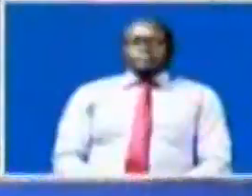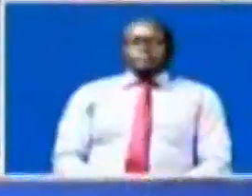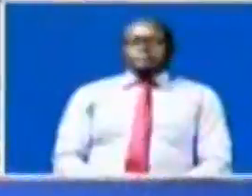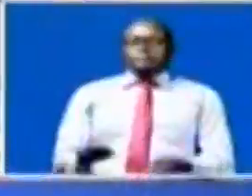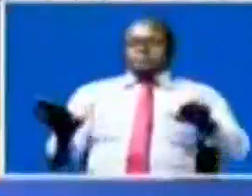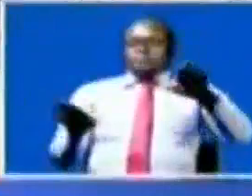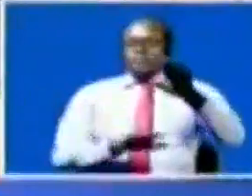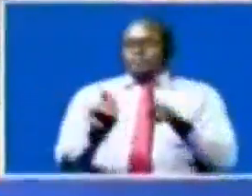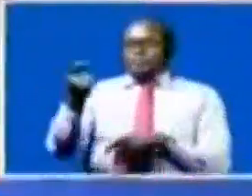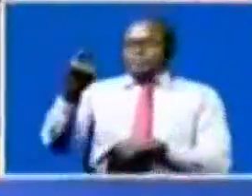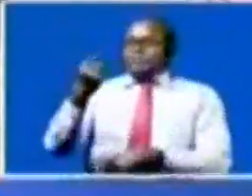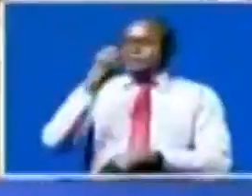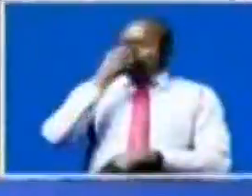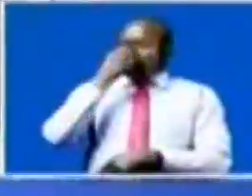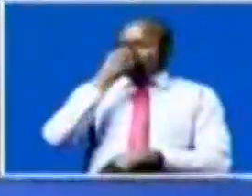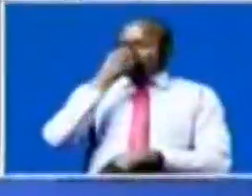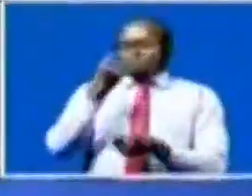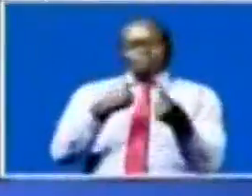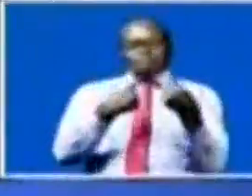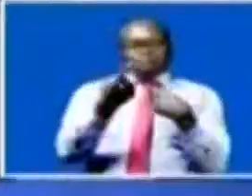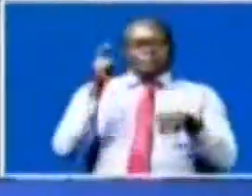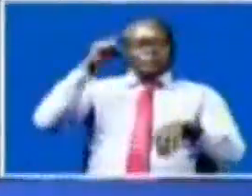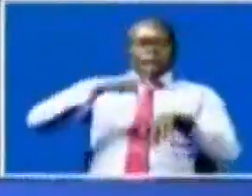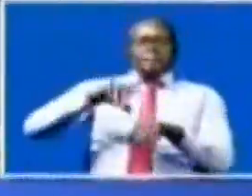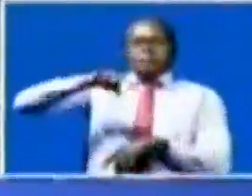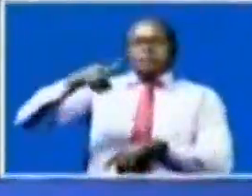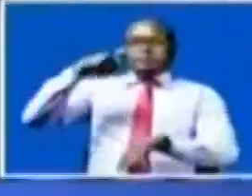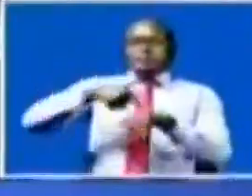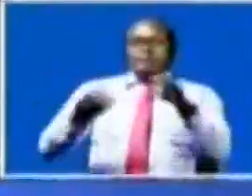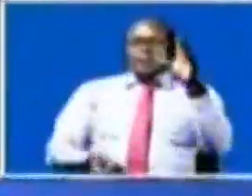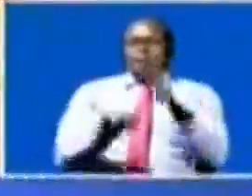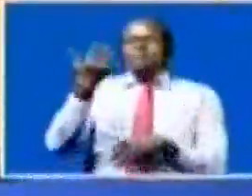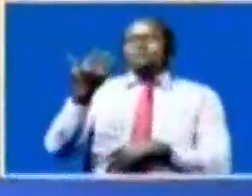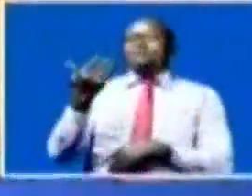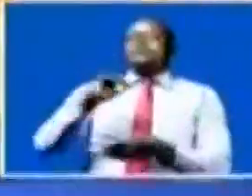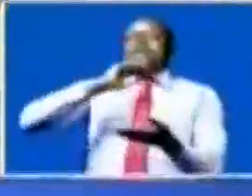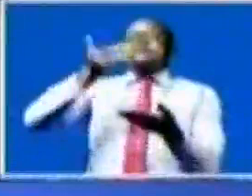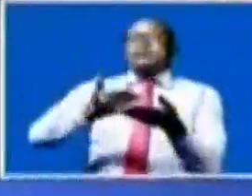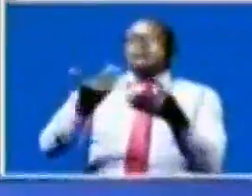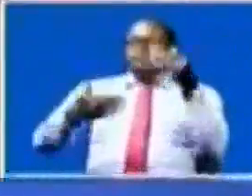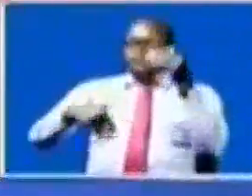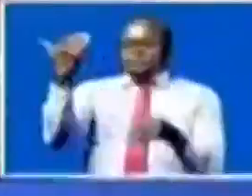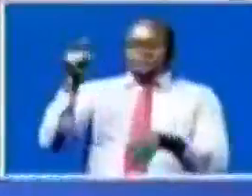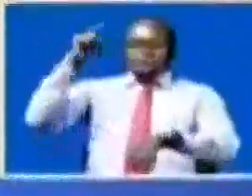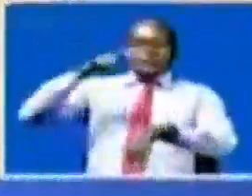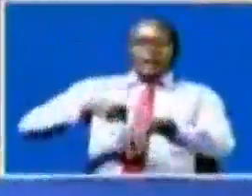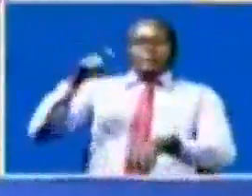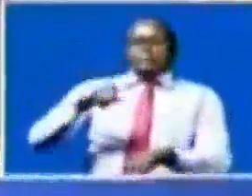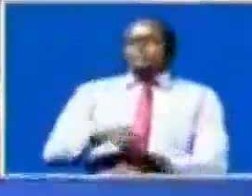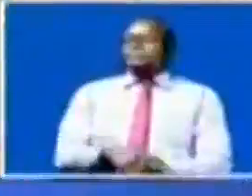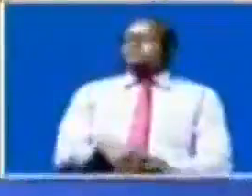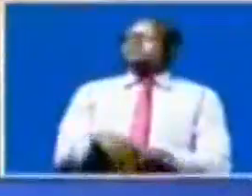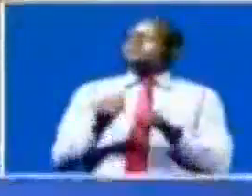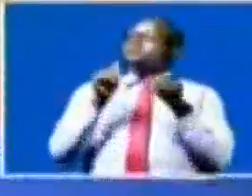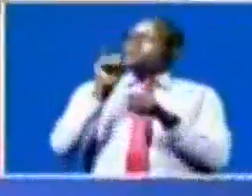Deputy President William Ruto, who was speaking in Embu County during the launch of the endowment funds for the University of Embu, put in